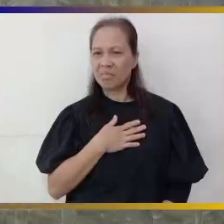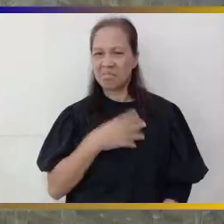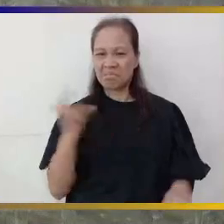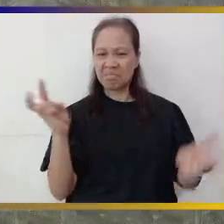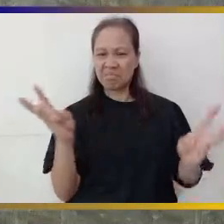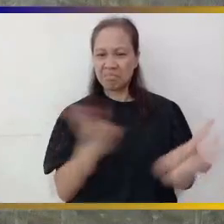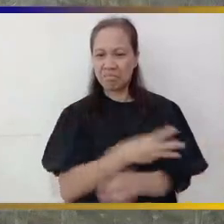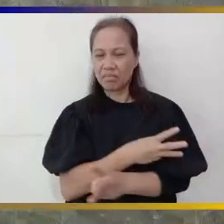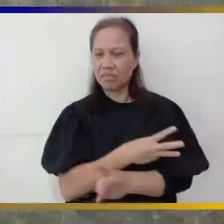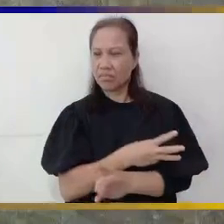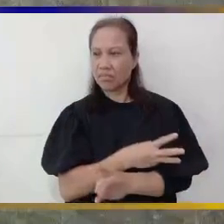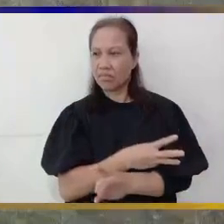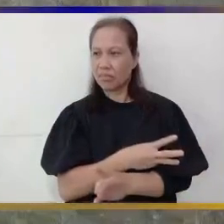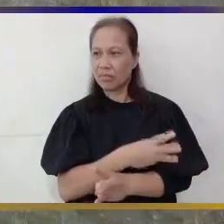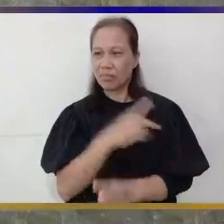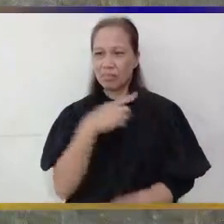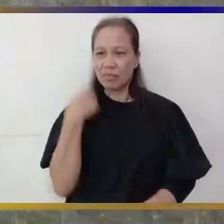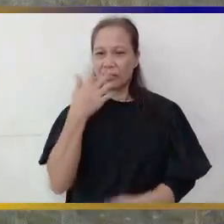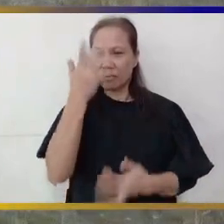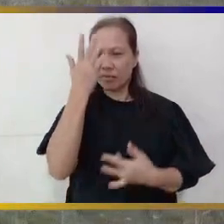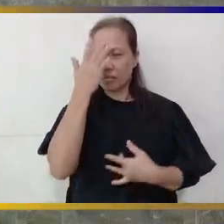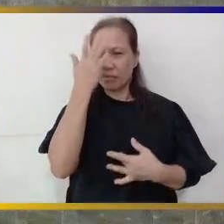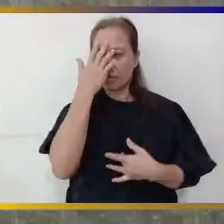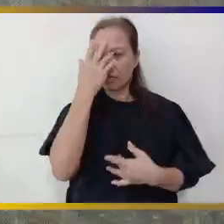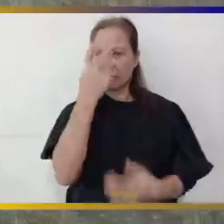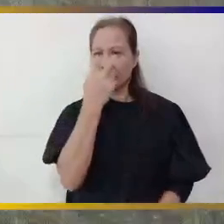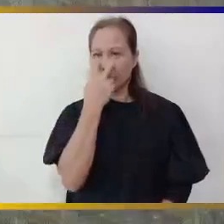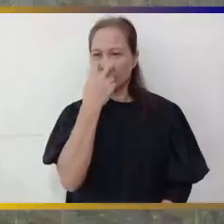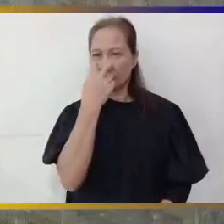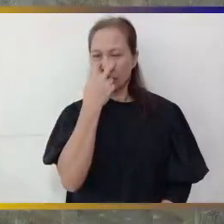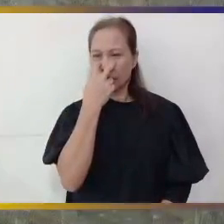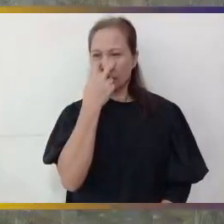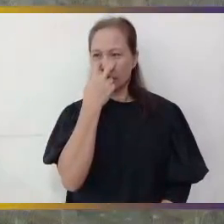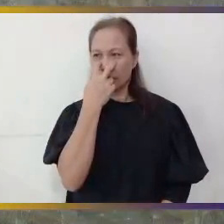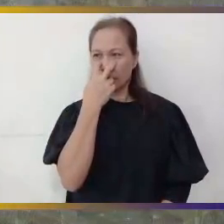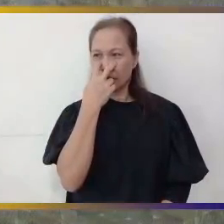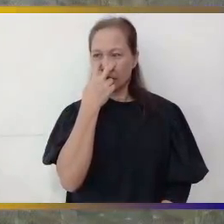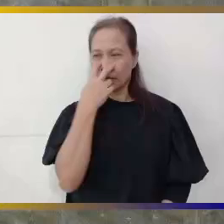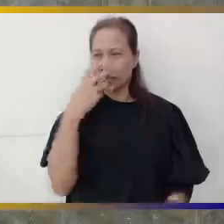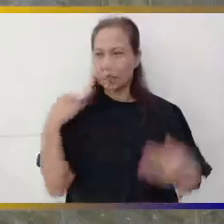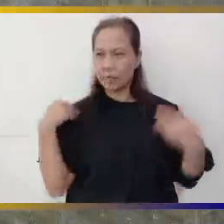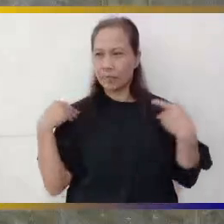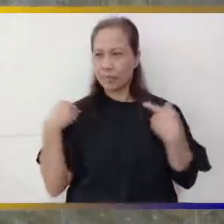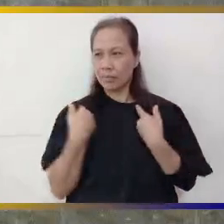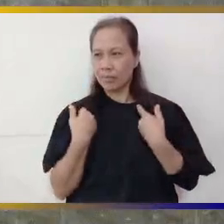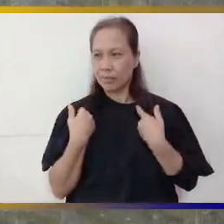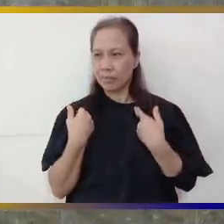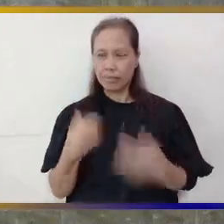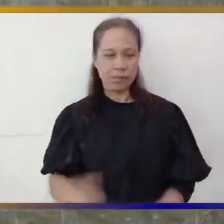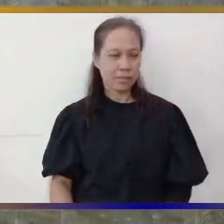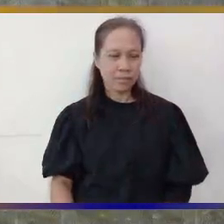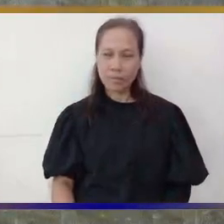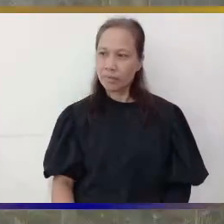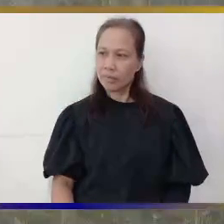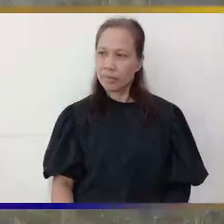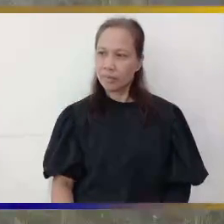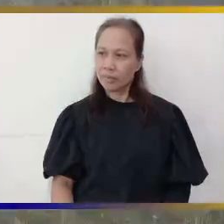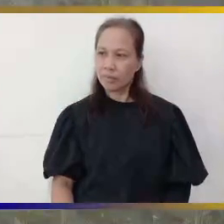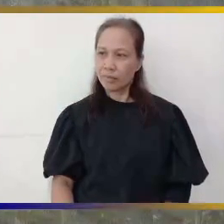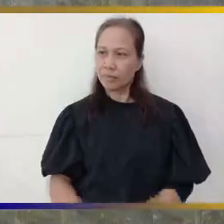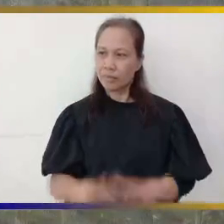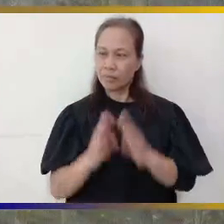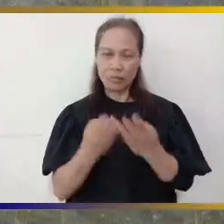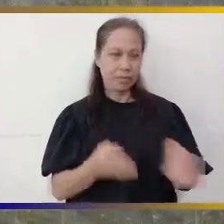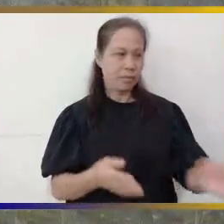kung sino pa yung may sakit kung sino pa yyung bulag na hayop now Listen let me Just let me just Turn It To You mga kapatid sa book ng